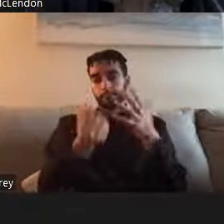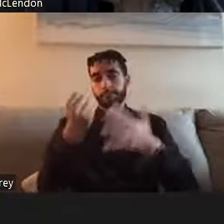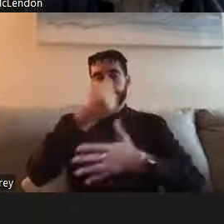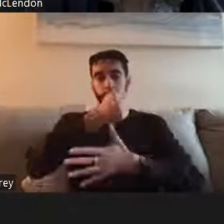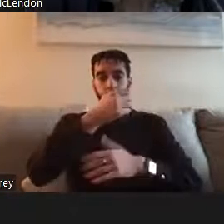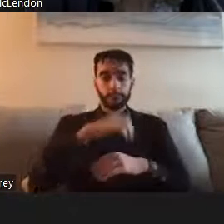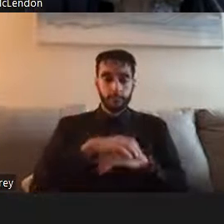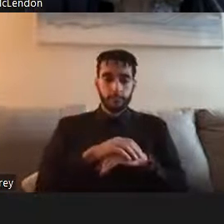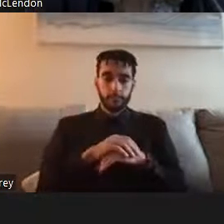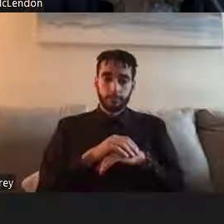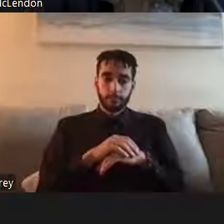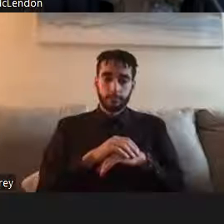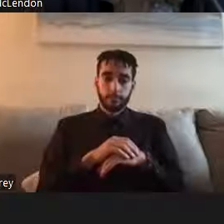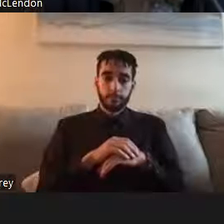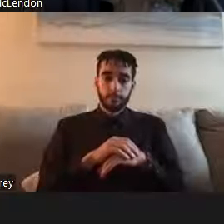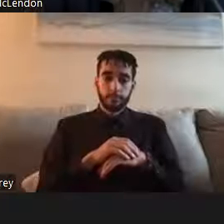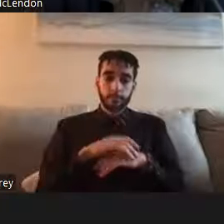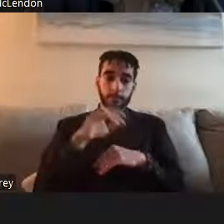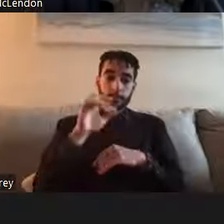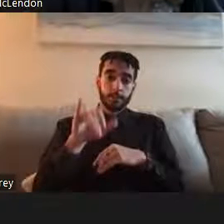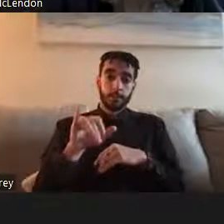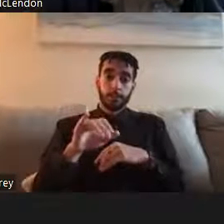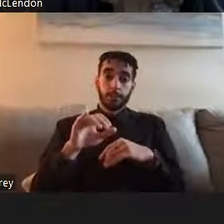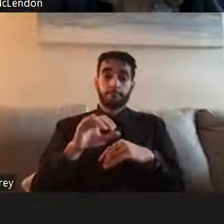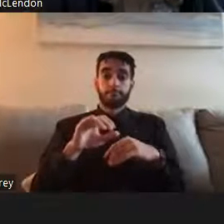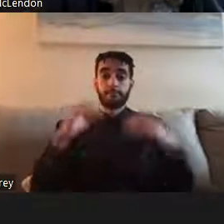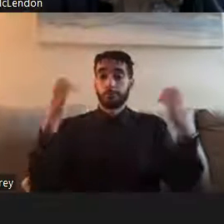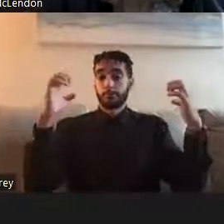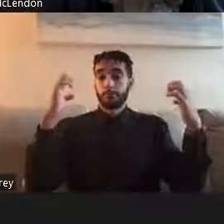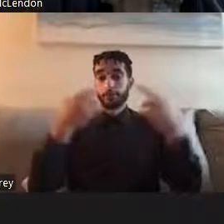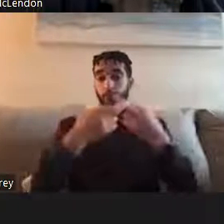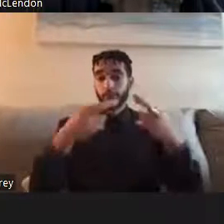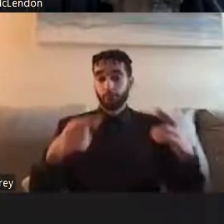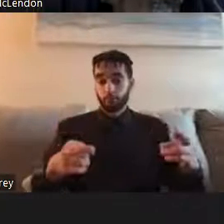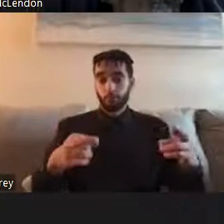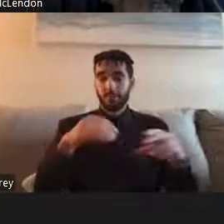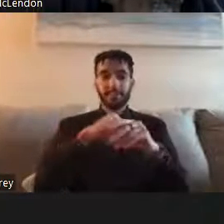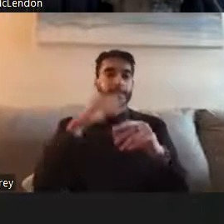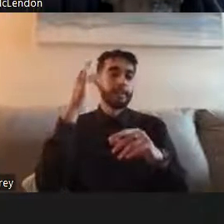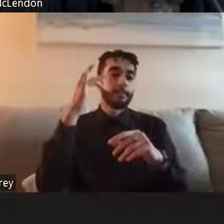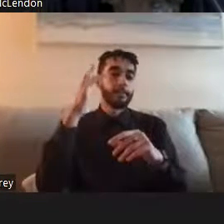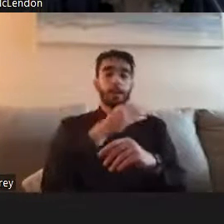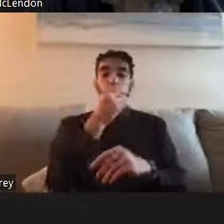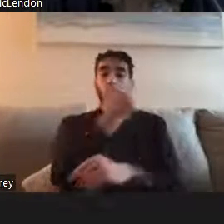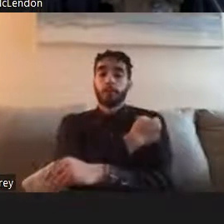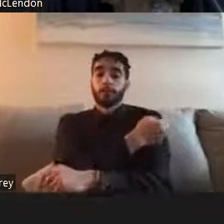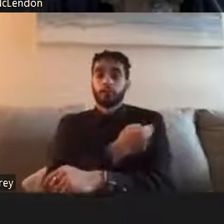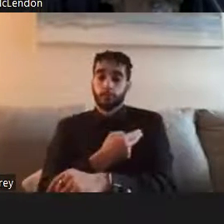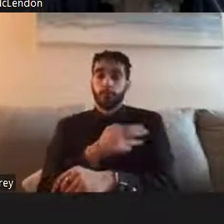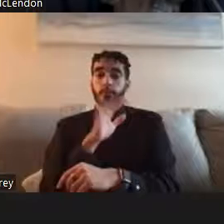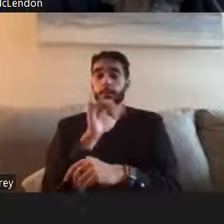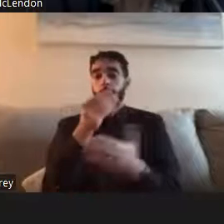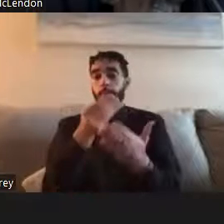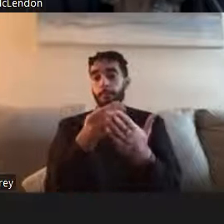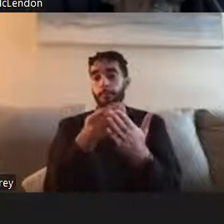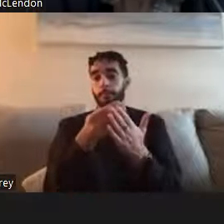great data on emergency room utilization in California and hospital readmission rates. So